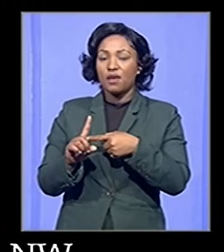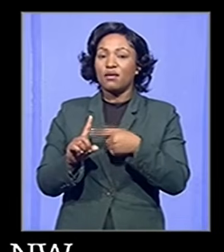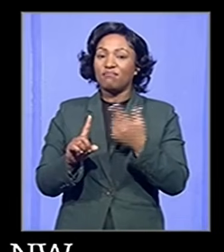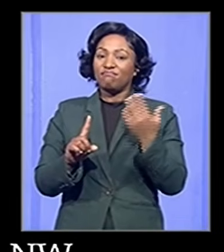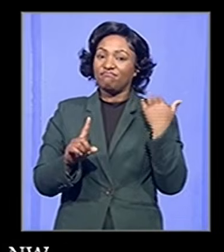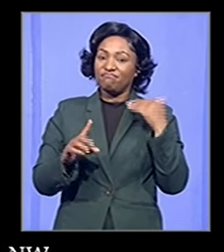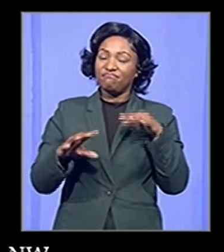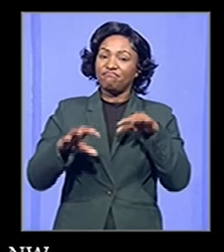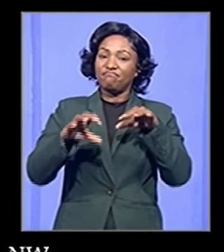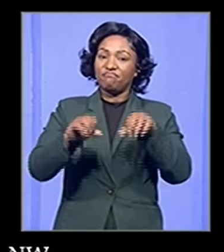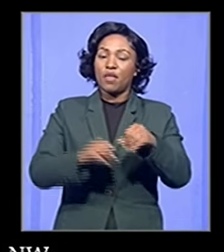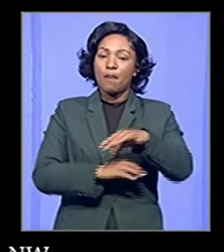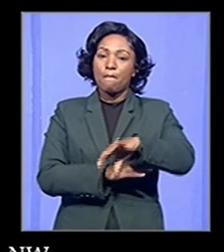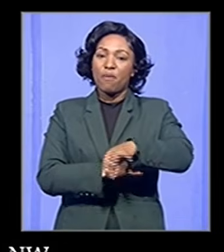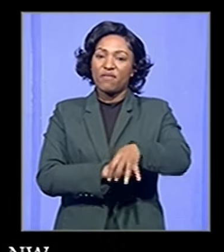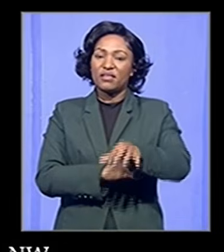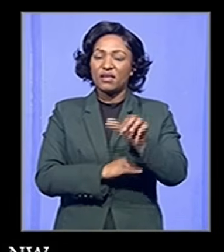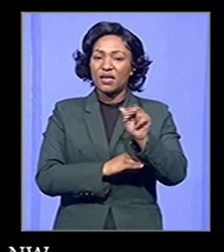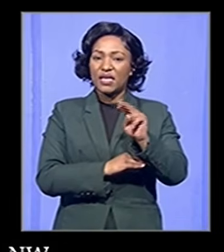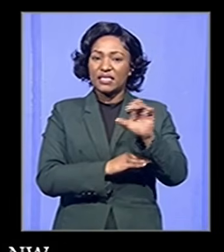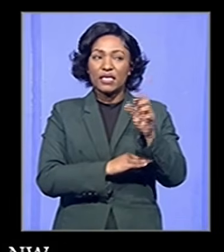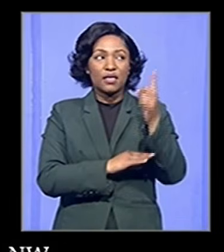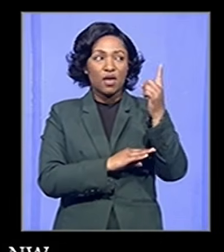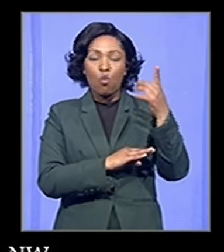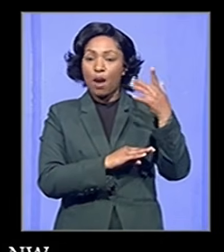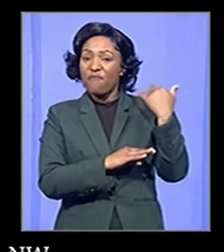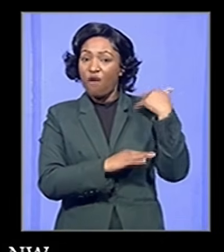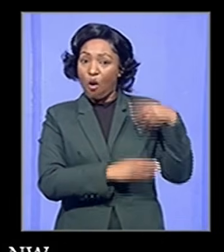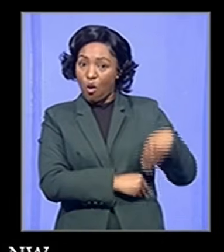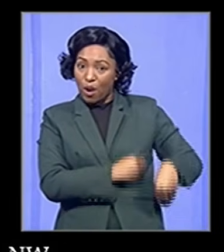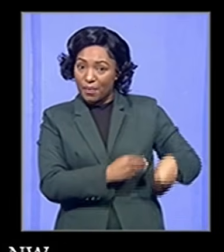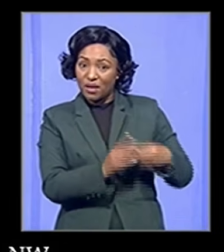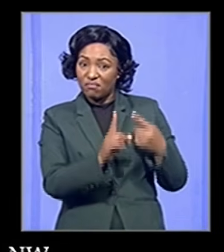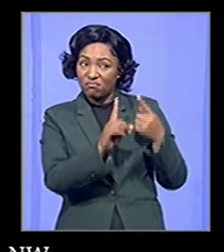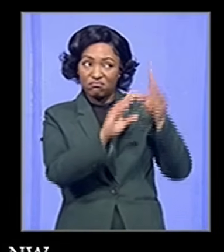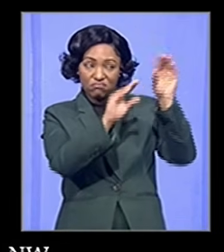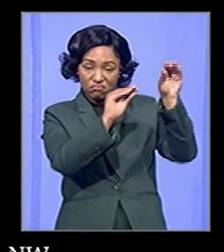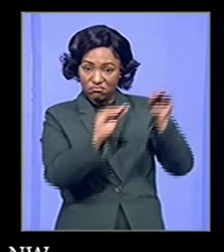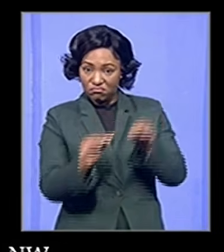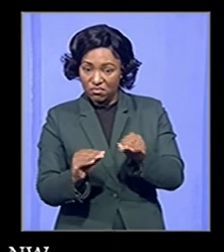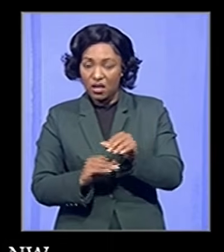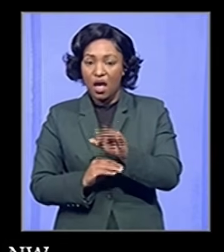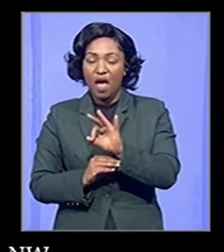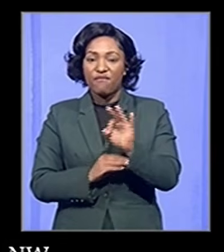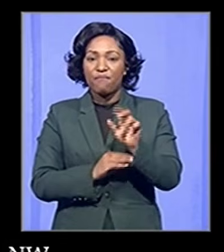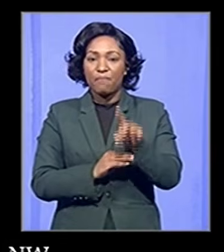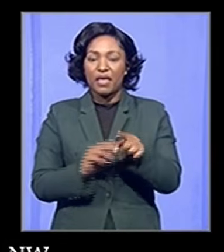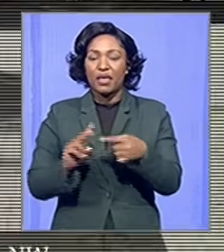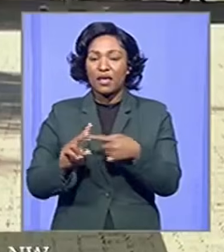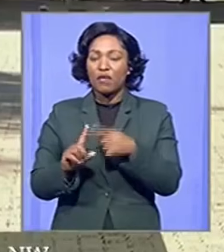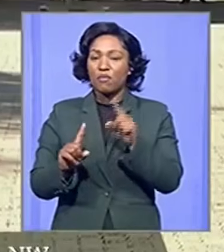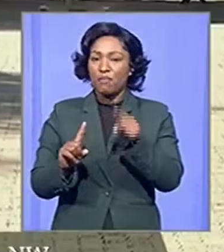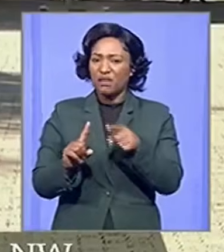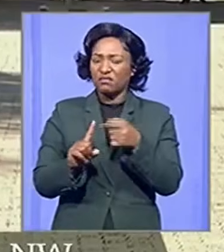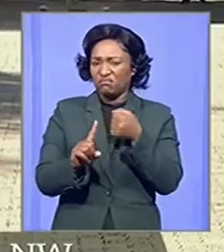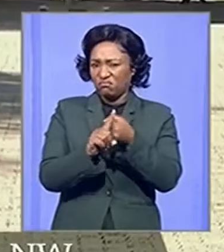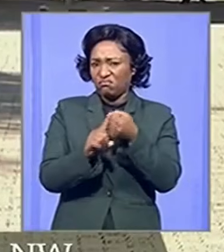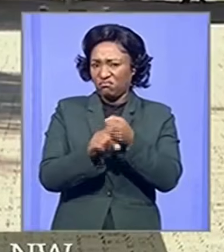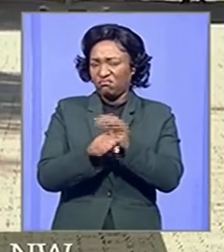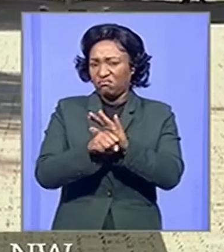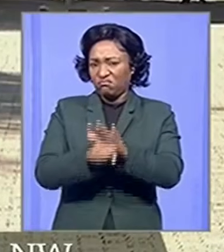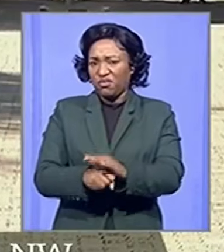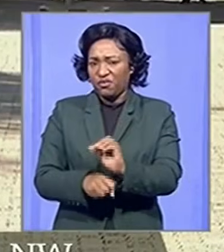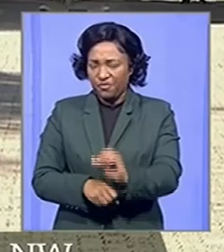the provincial ANC because of alleged corruption in his administration. The Freedom Front Plus in Northwest will continue to apply pressure. Moitseanape wa tsa